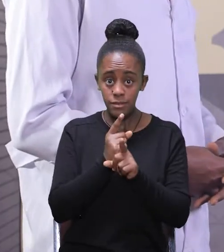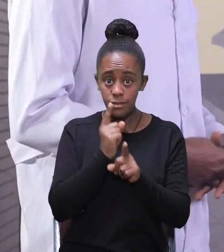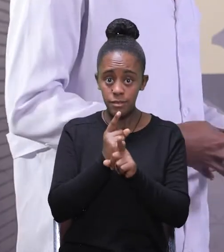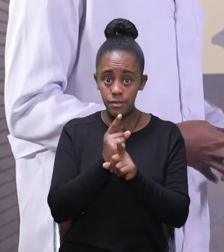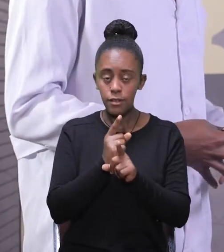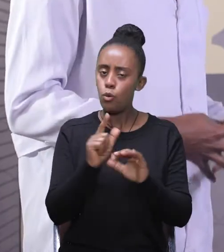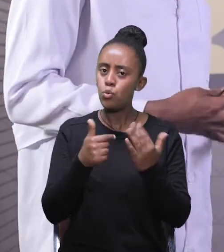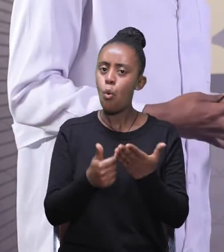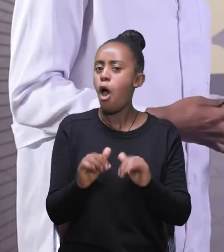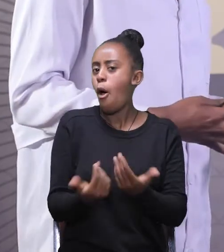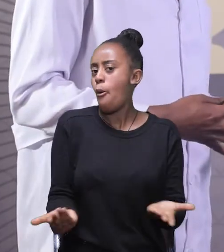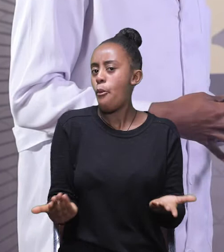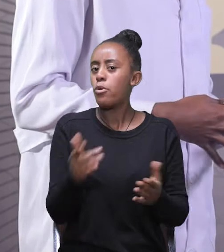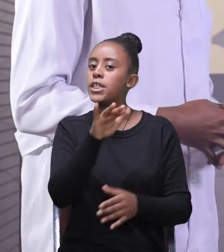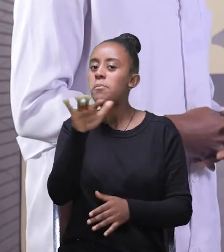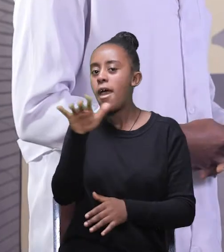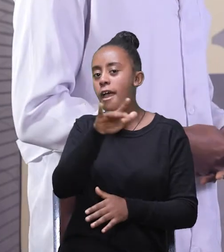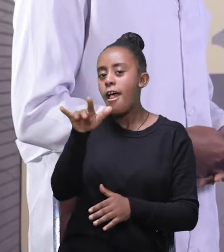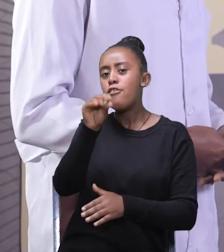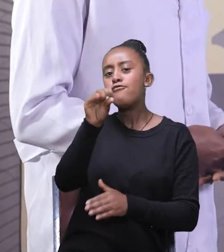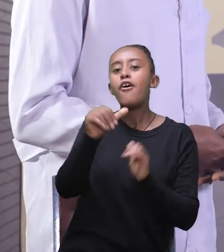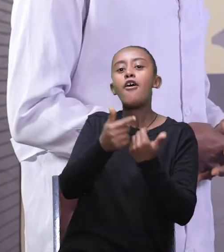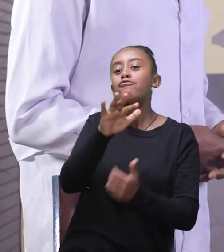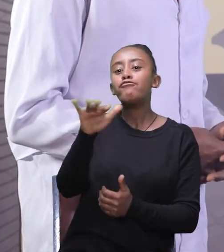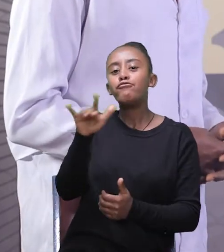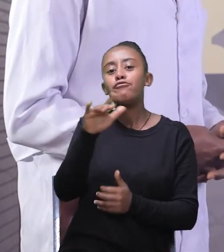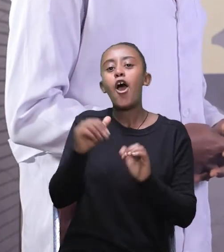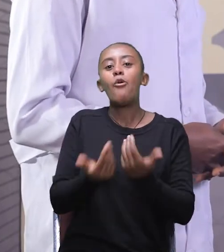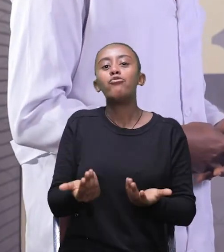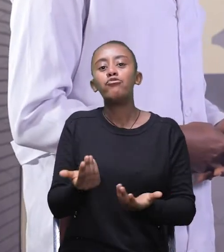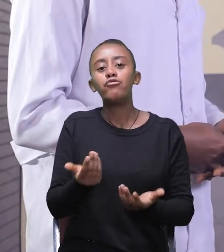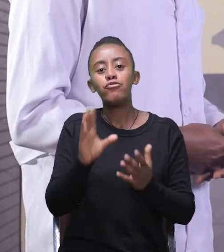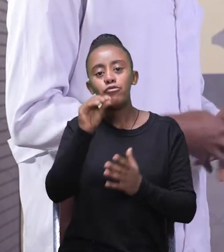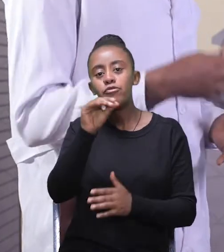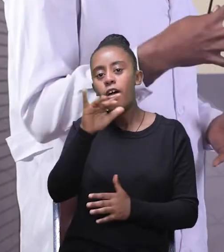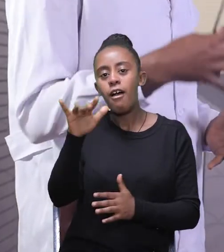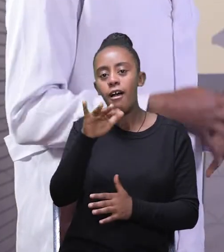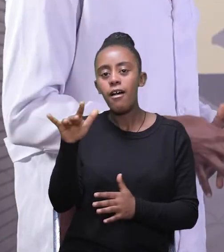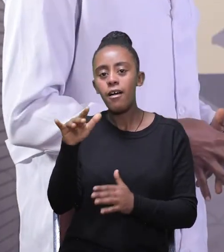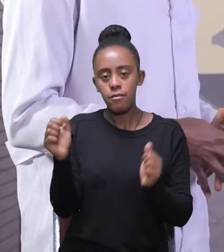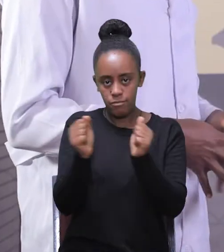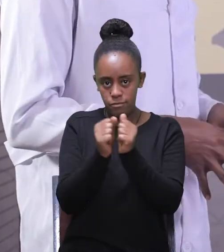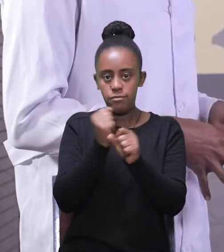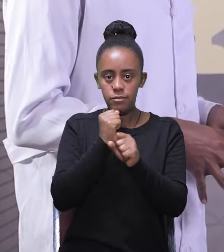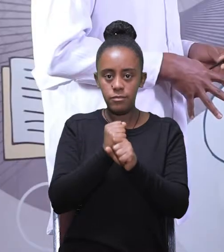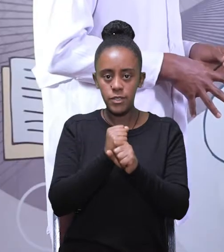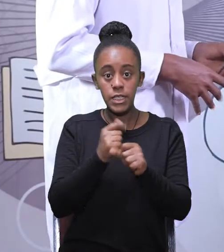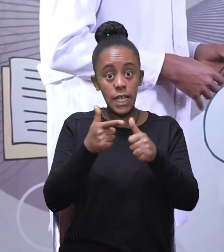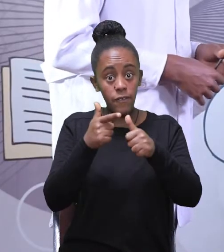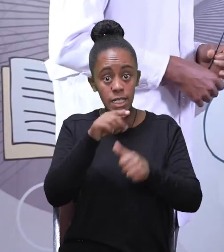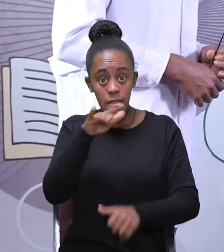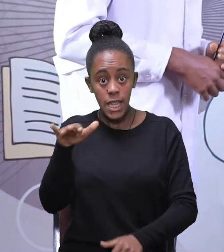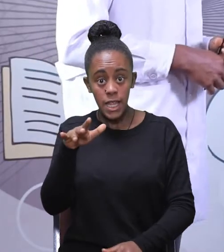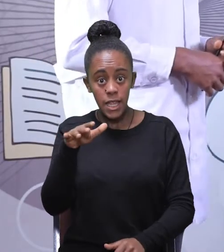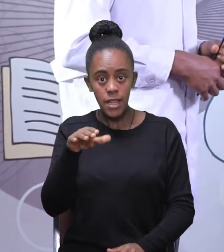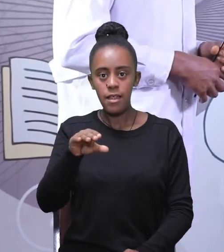Yes. So, how do you spell it, the word 50? How do you spell it, the word 50? Let us do together. The first letter